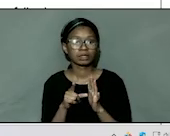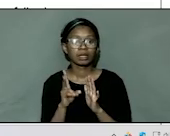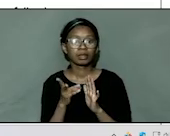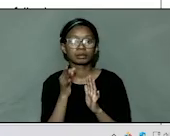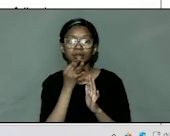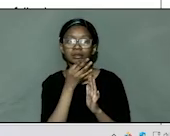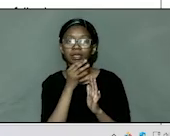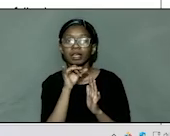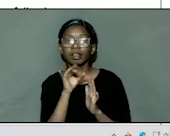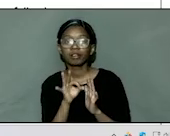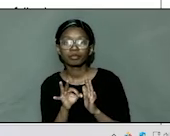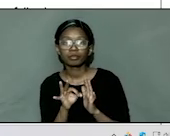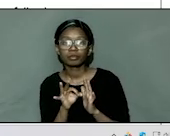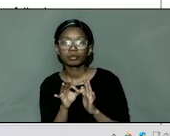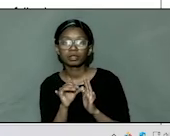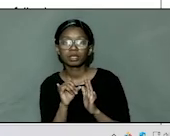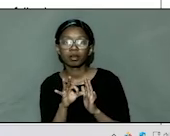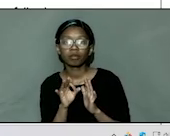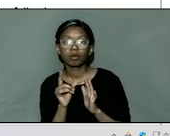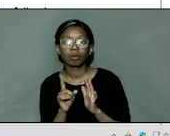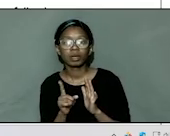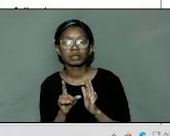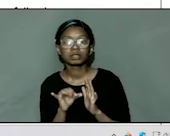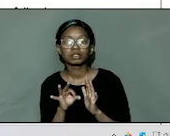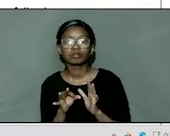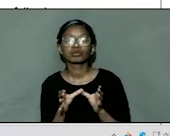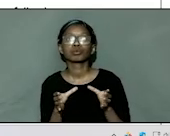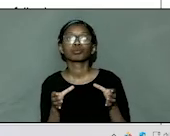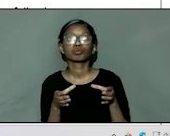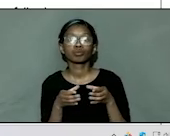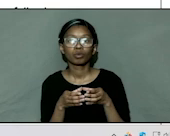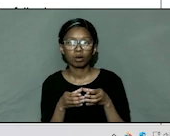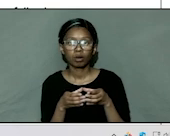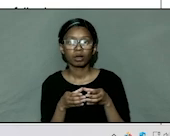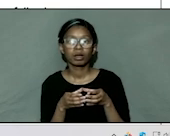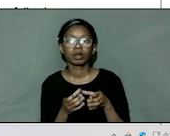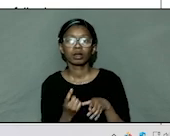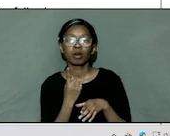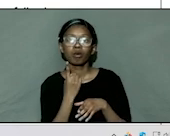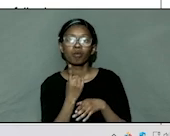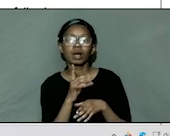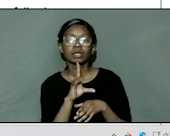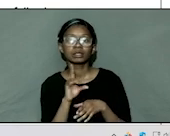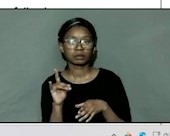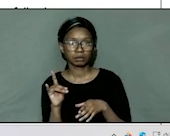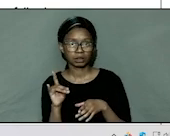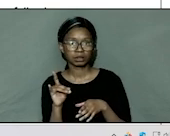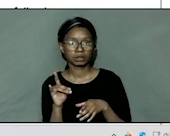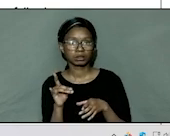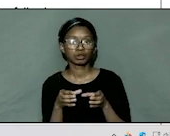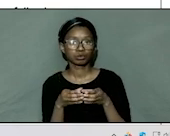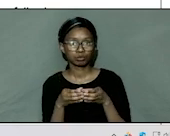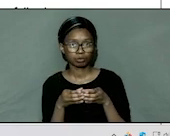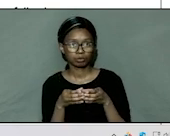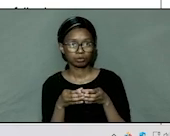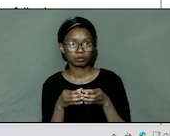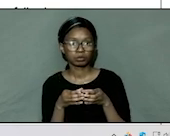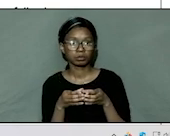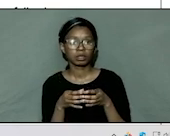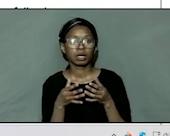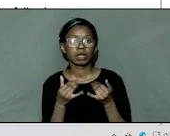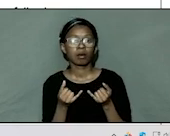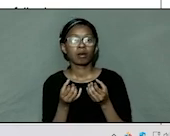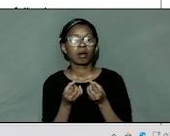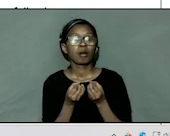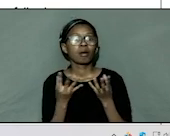if a population of a single species, so